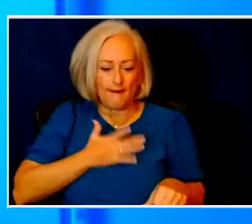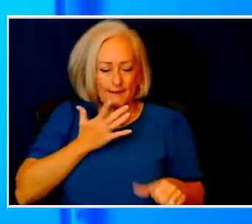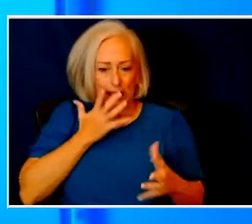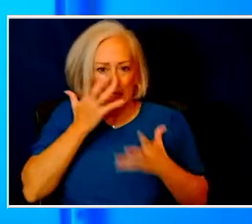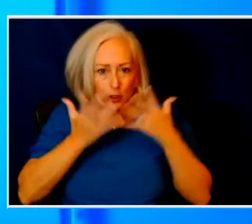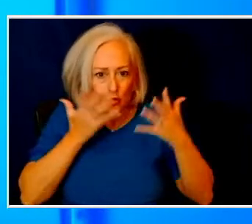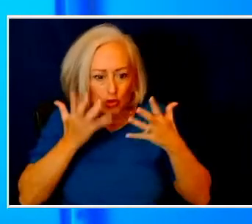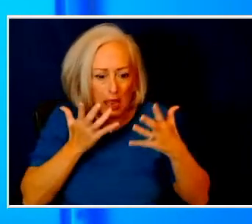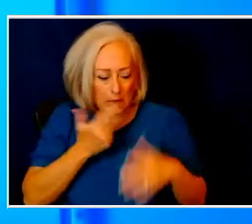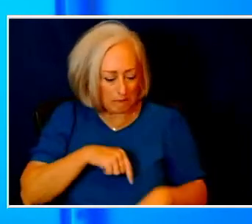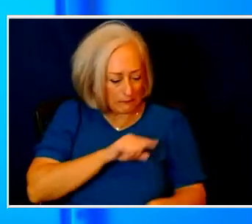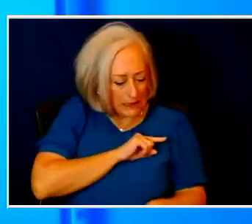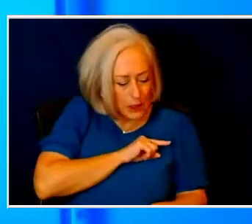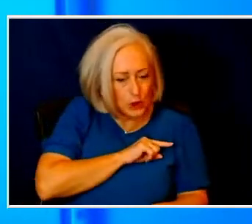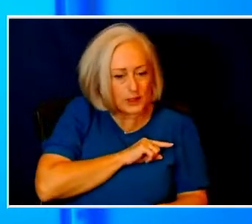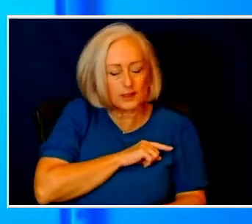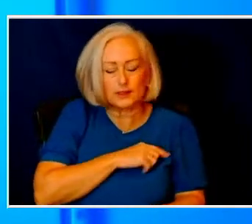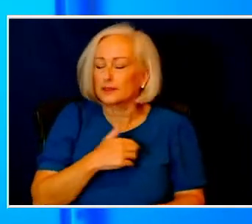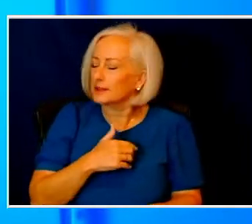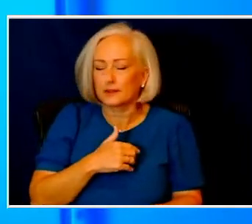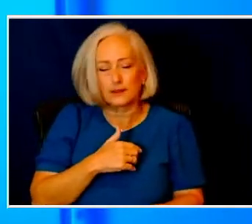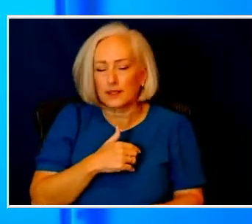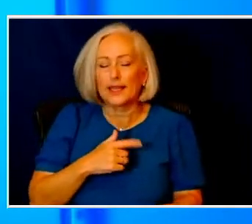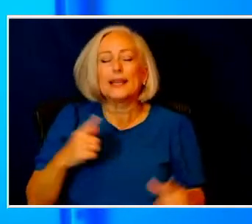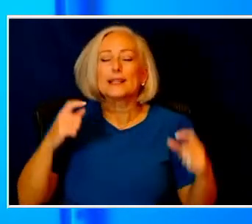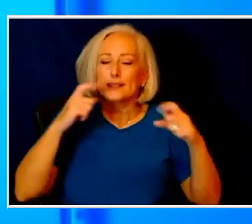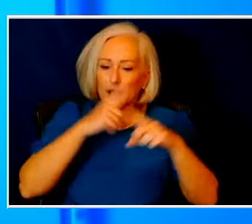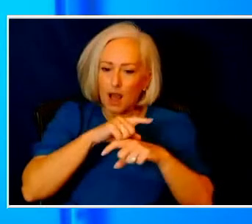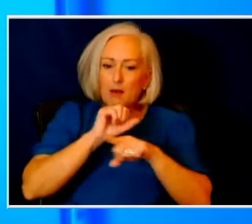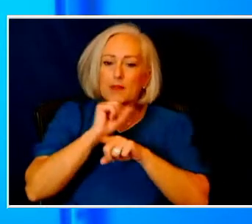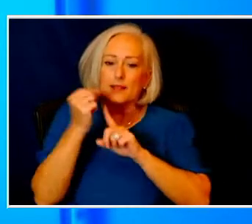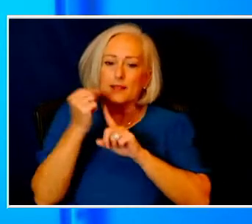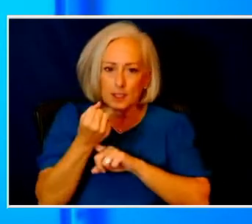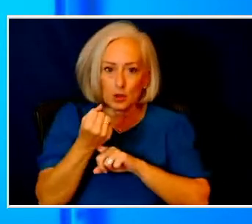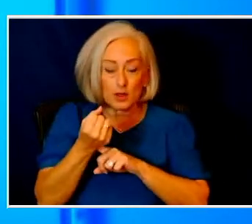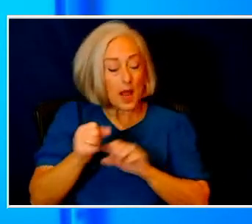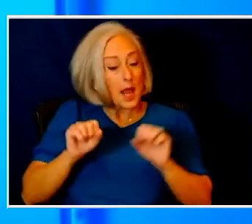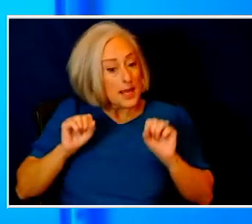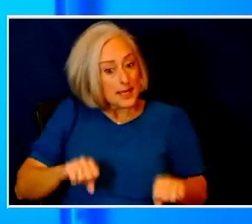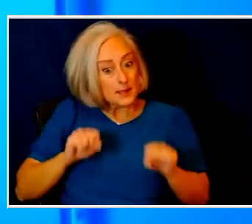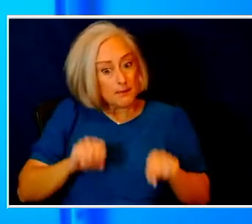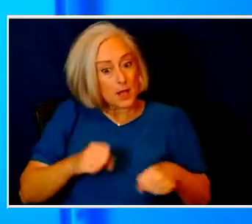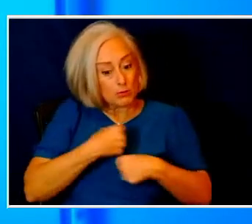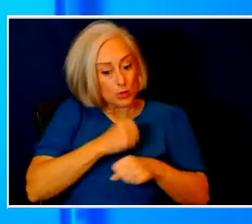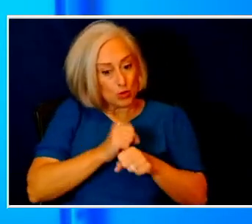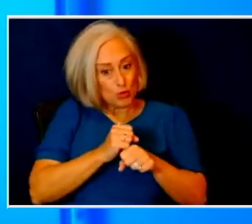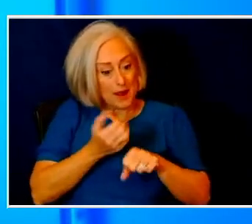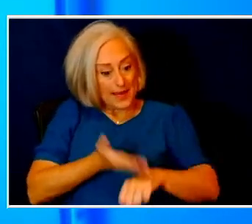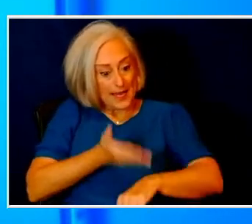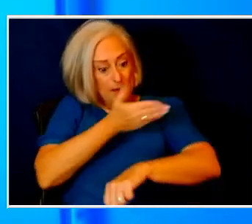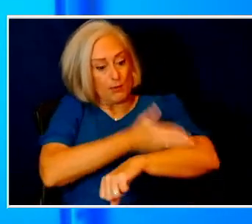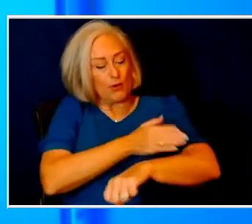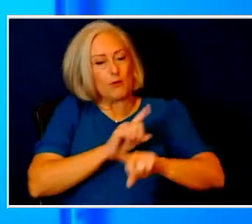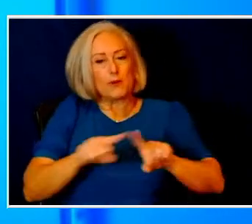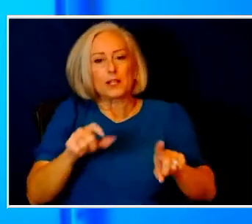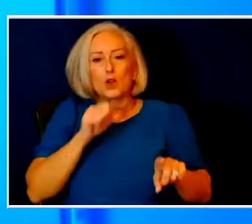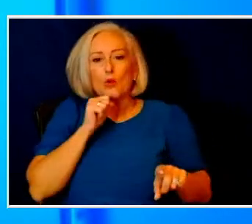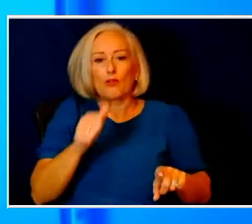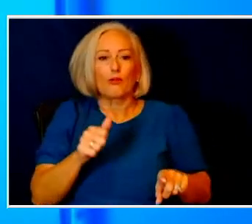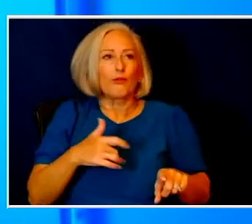very complex situation. It is possible to make improvements, but you shouldn't be discouraged,